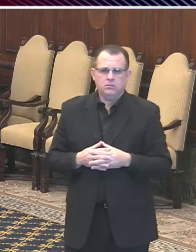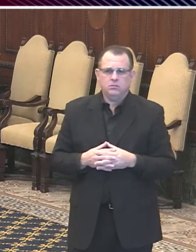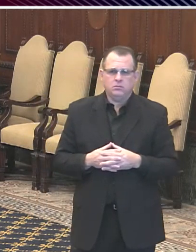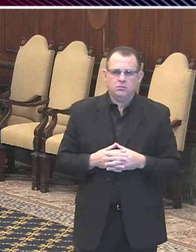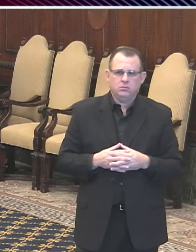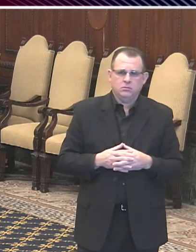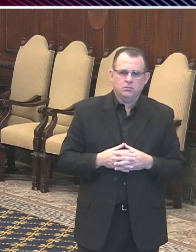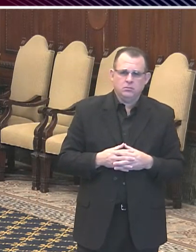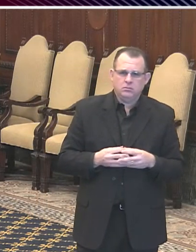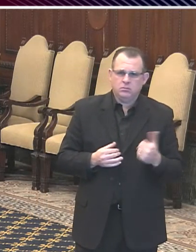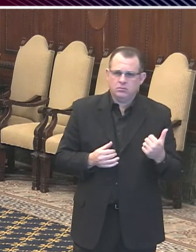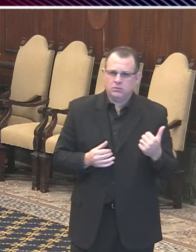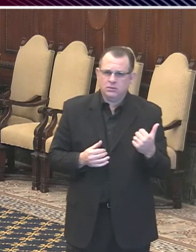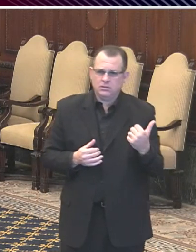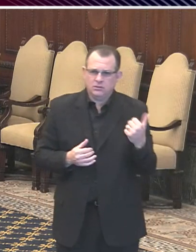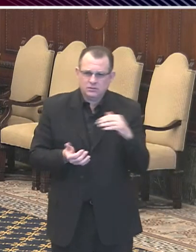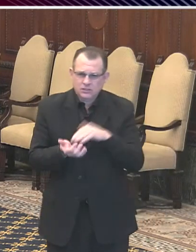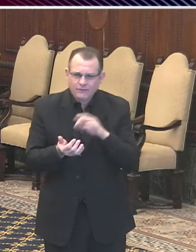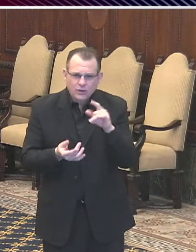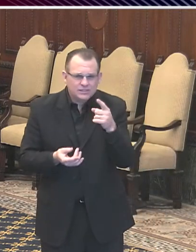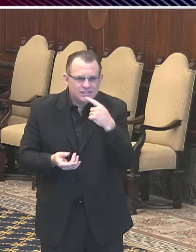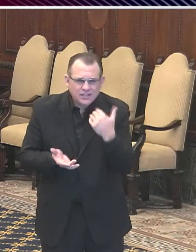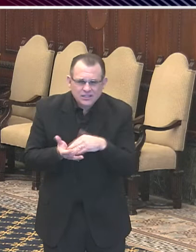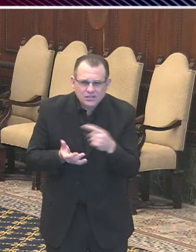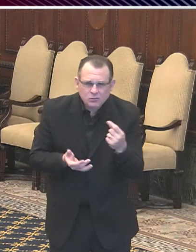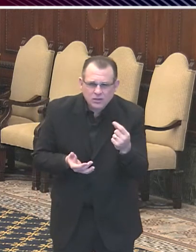I'm sorry, I didn't hear the question. Was it directed to me?